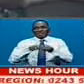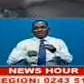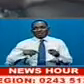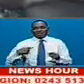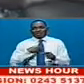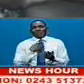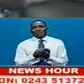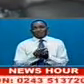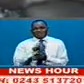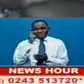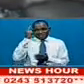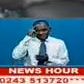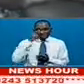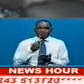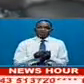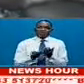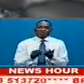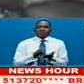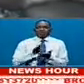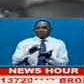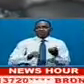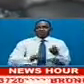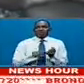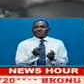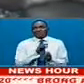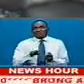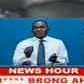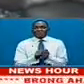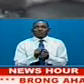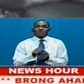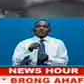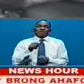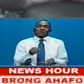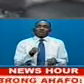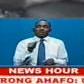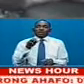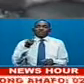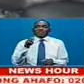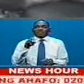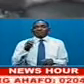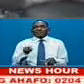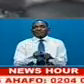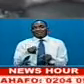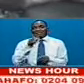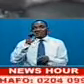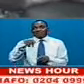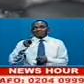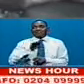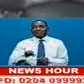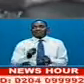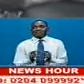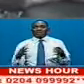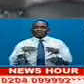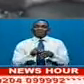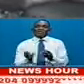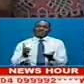that the government at least put some of these children with autism, Down syndrome and cerebral palsy on the